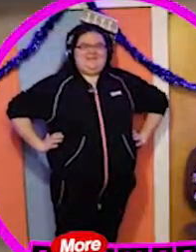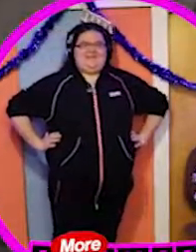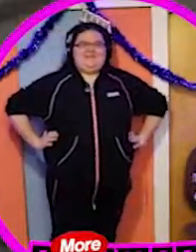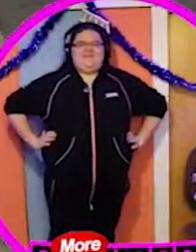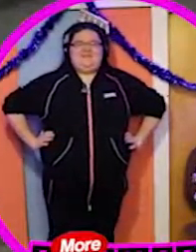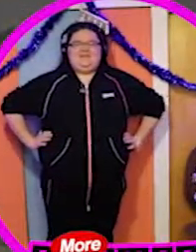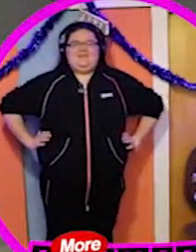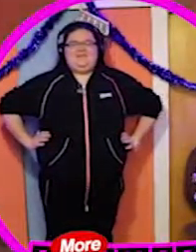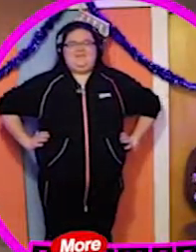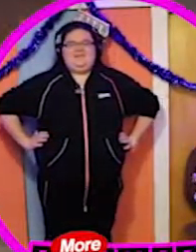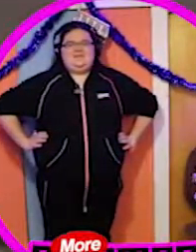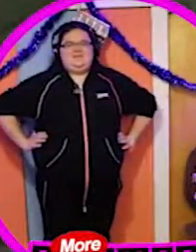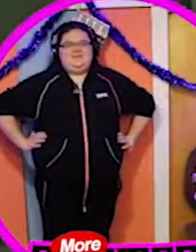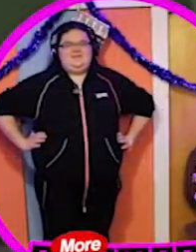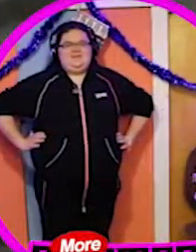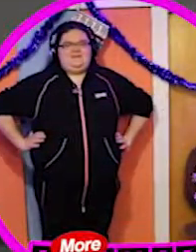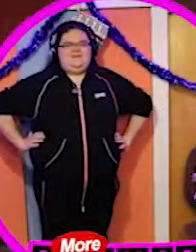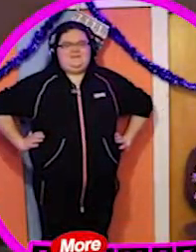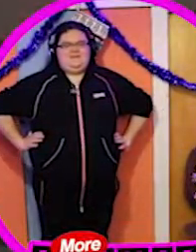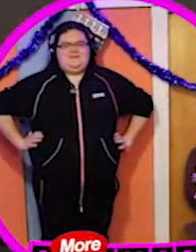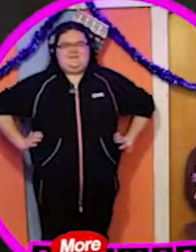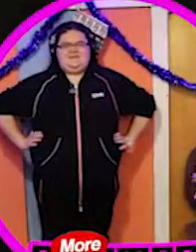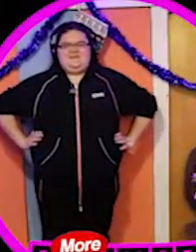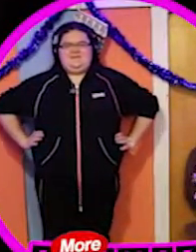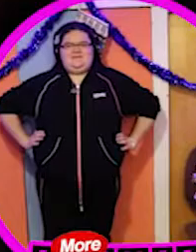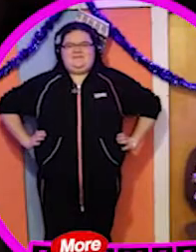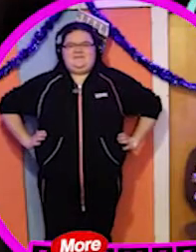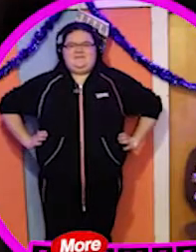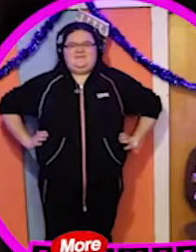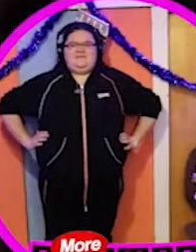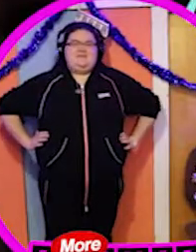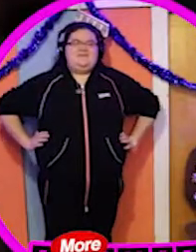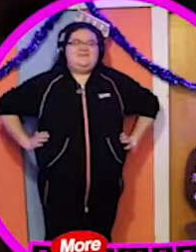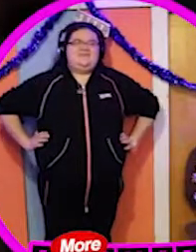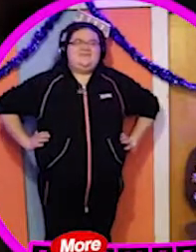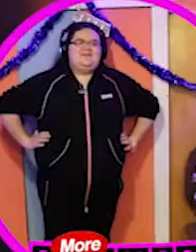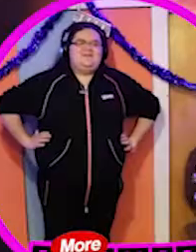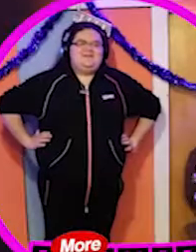god. Oh my god. I can't get off.